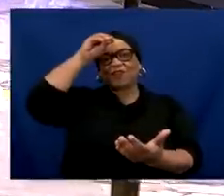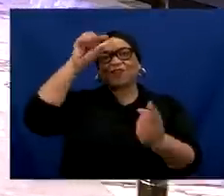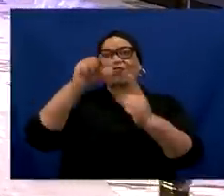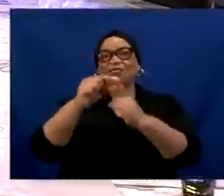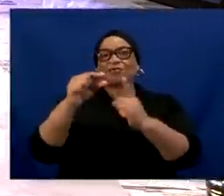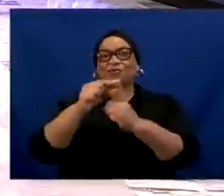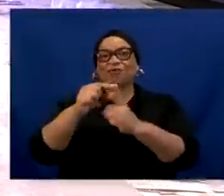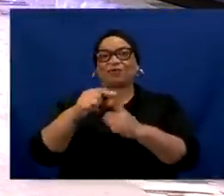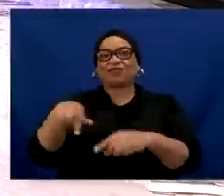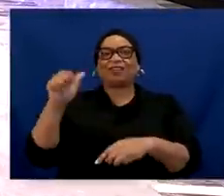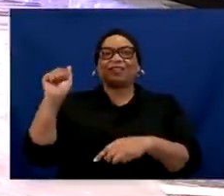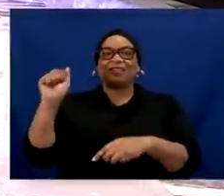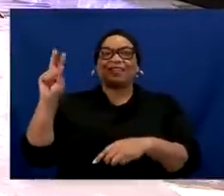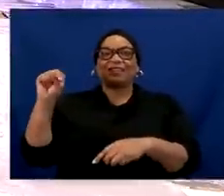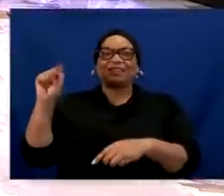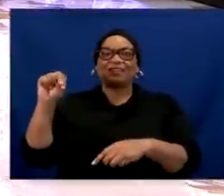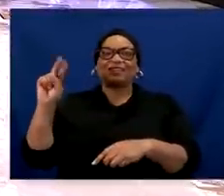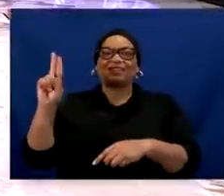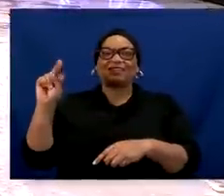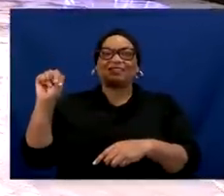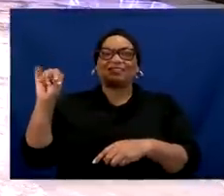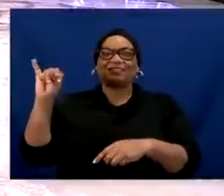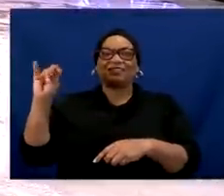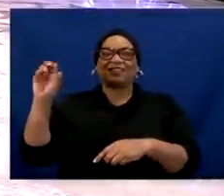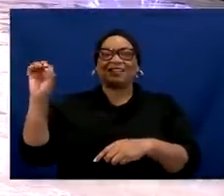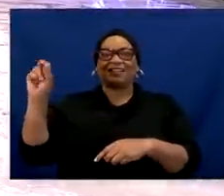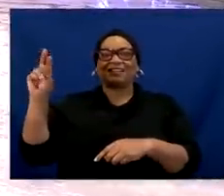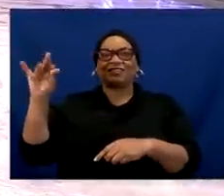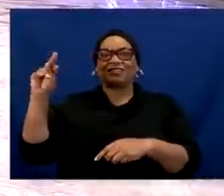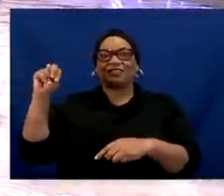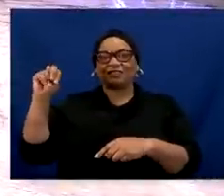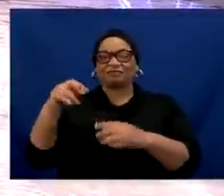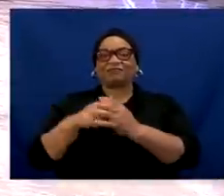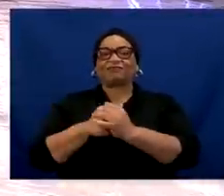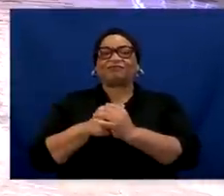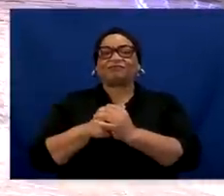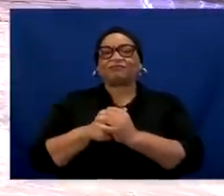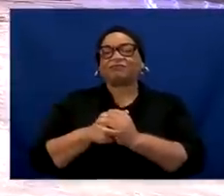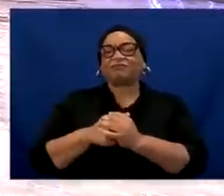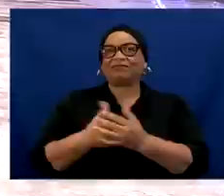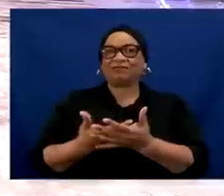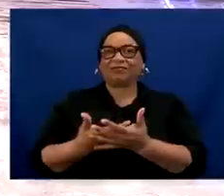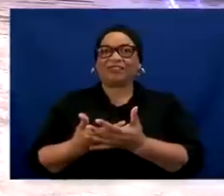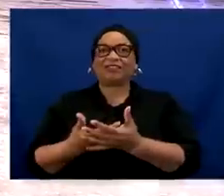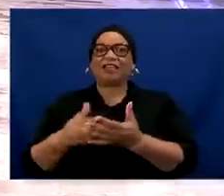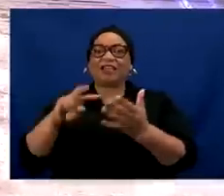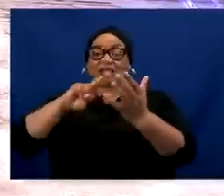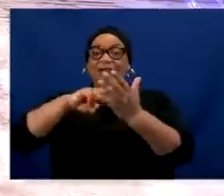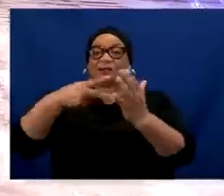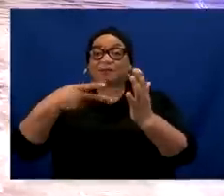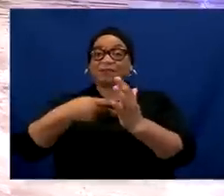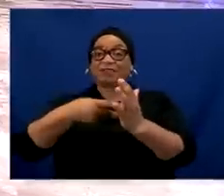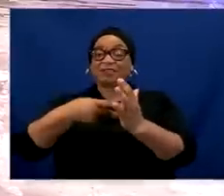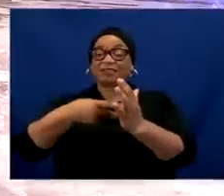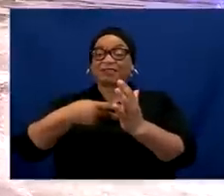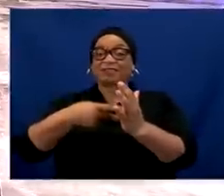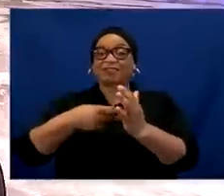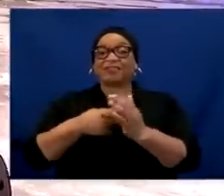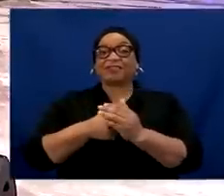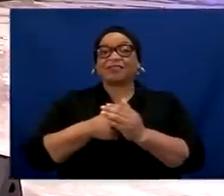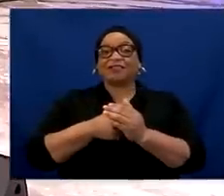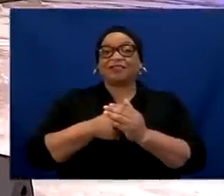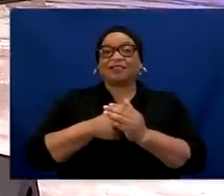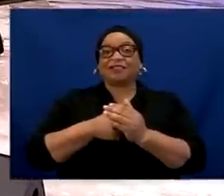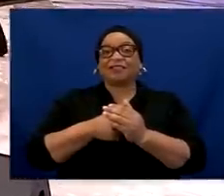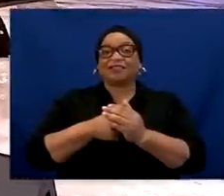balcony, annunciation. Thank you so much. Here it is. The annunciation is that which is